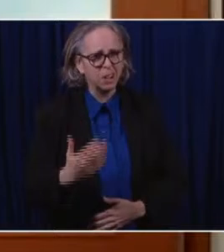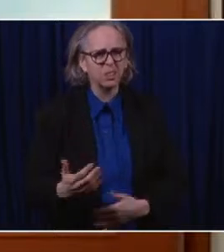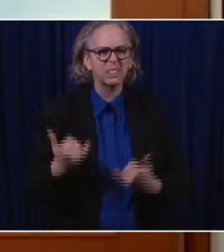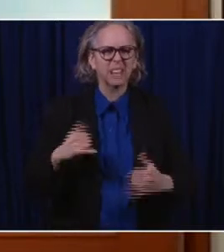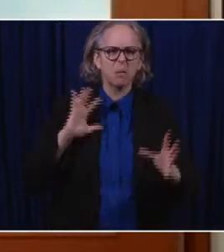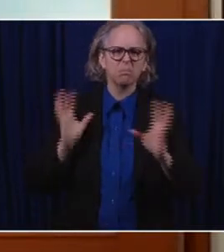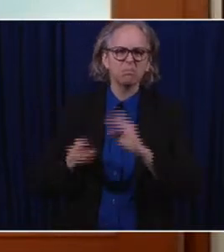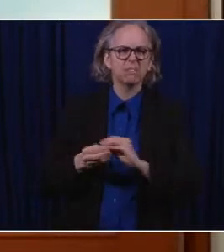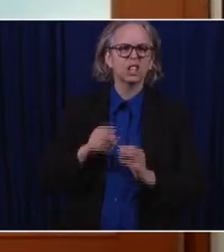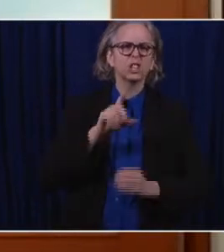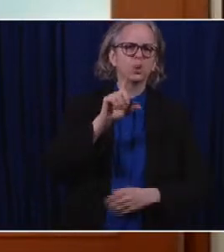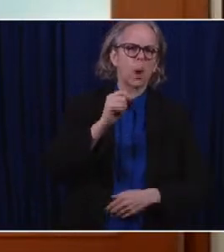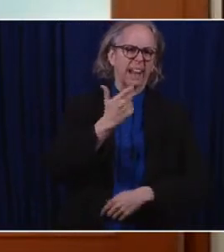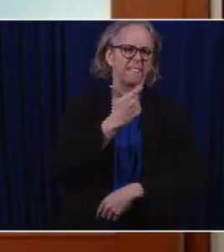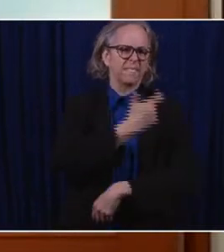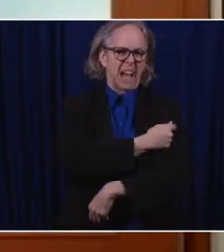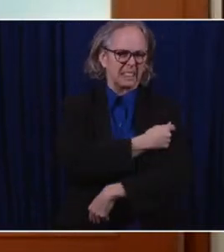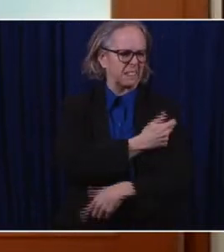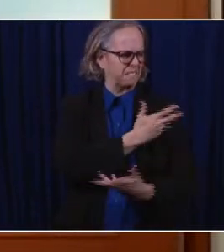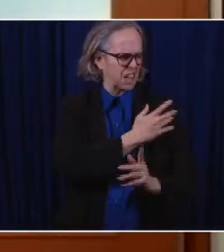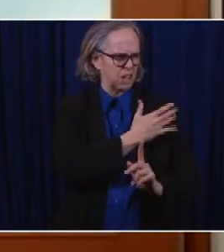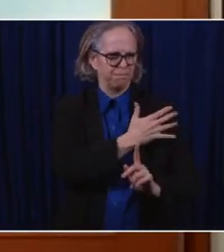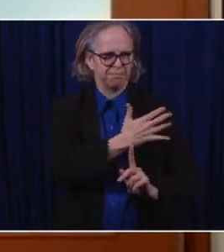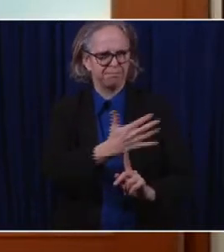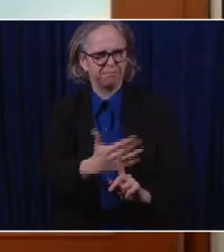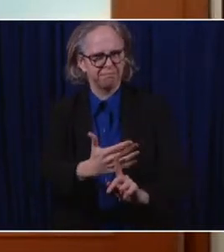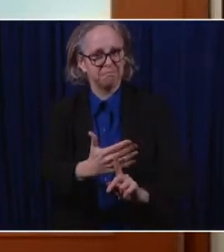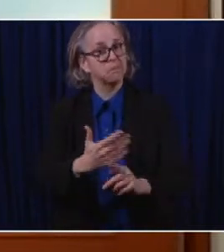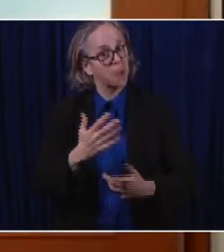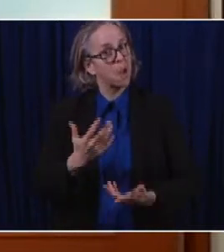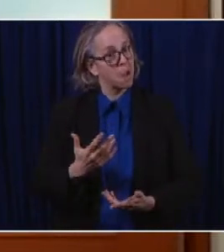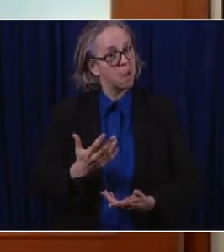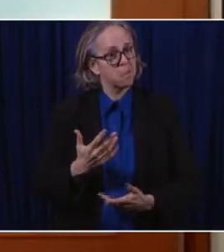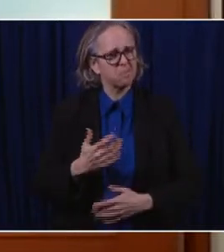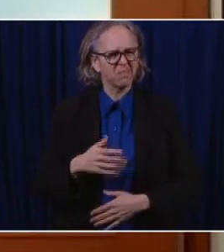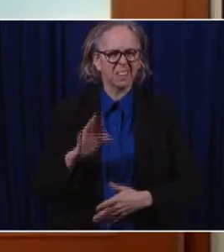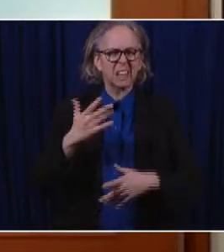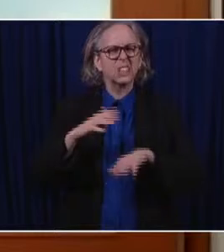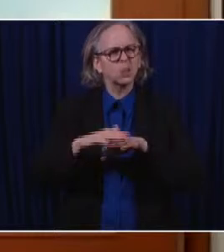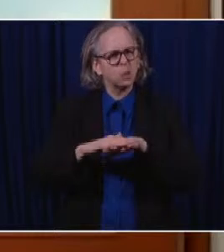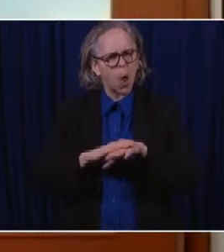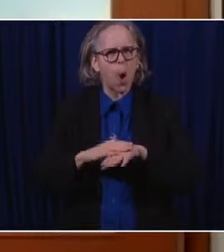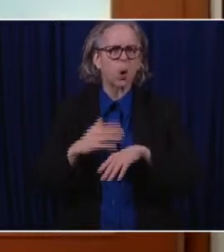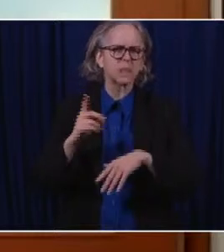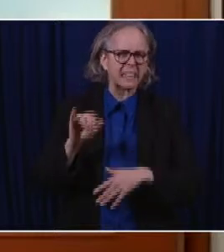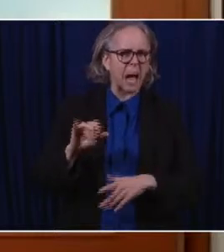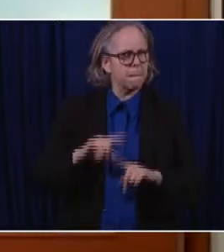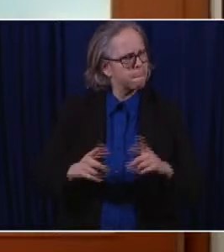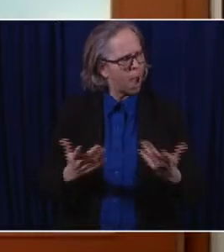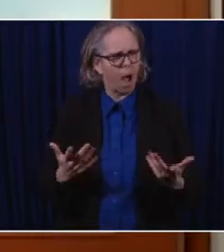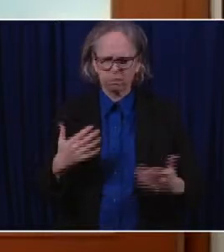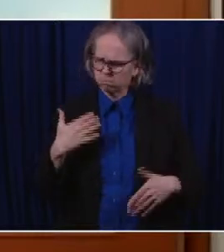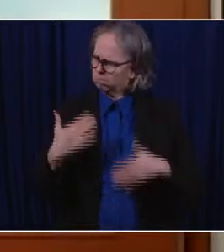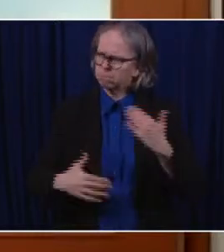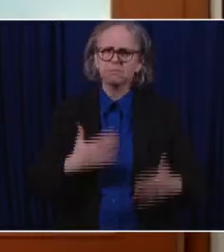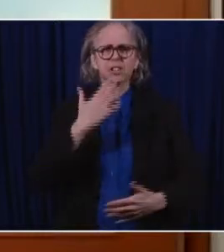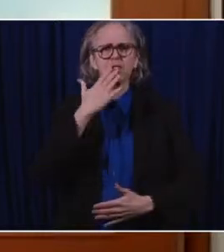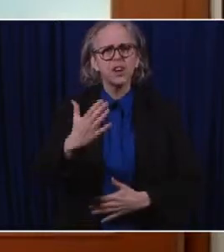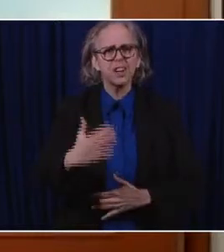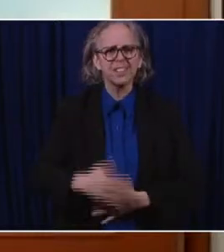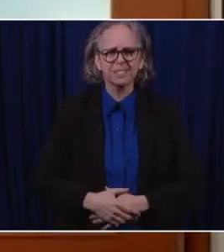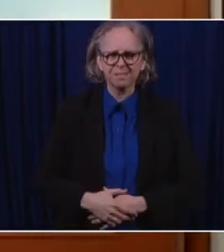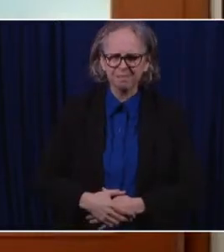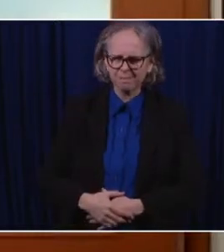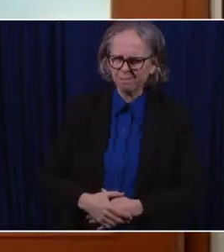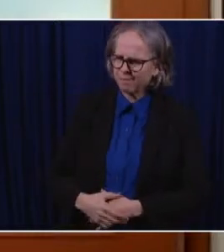from like 20 to 40 shots a day. So yeah, it's kind of a slow day for us, but good day. Okay. Very